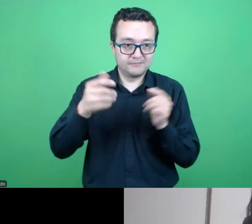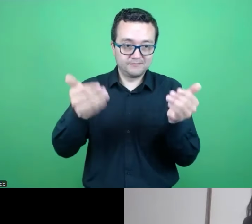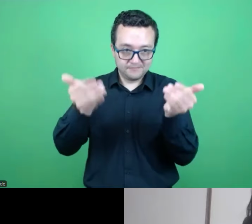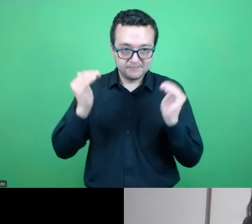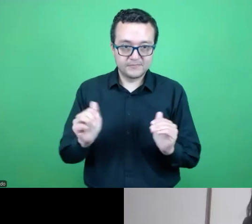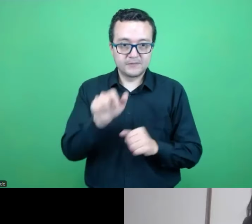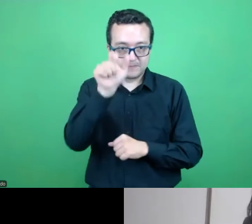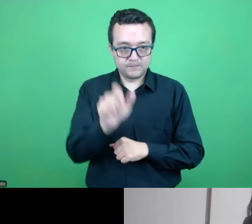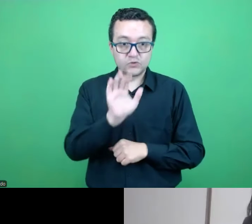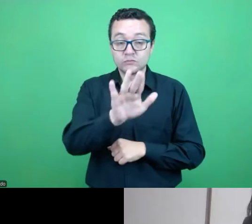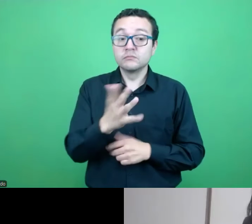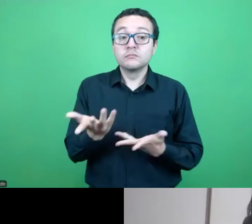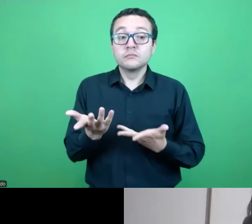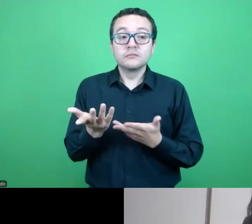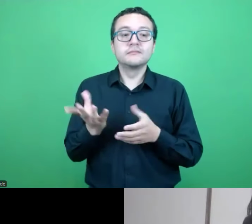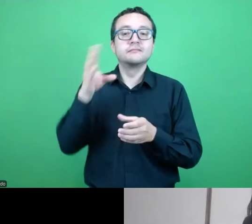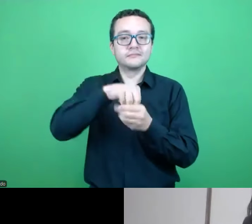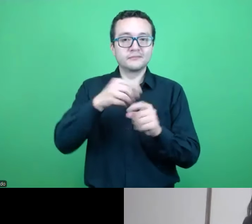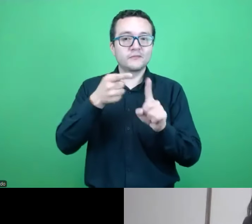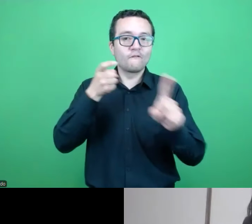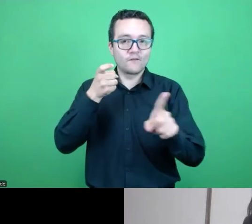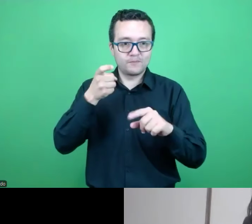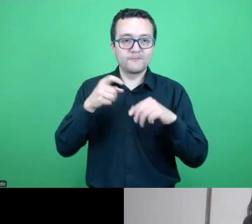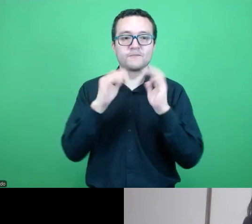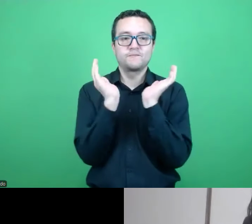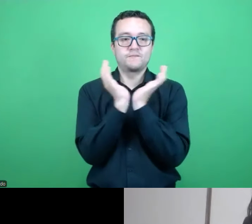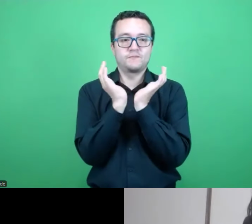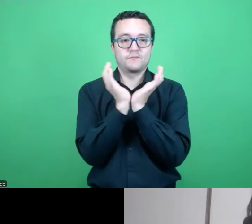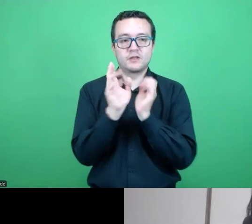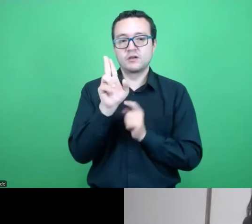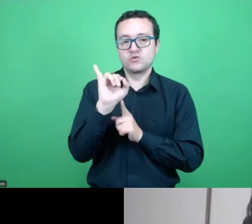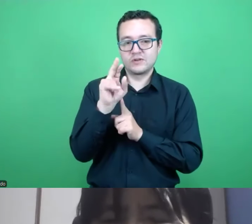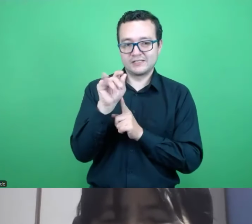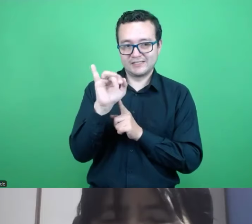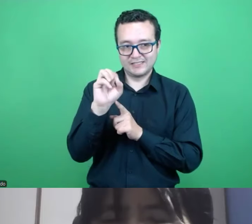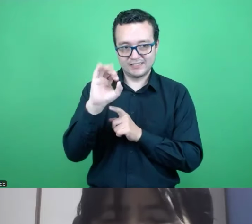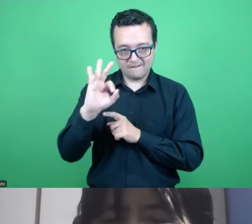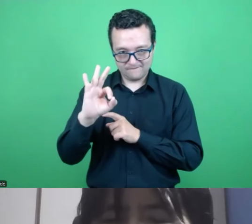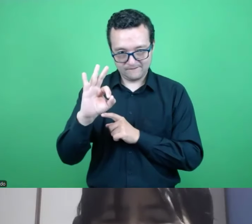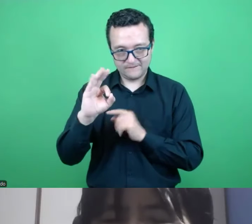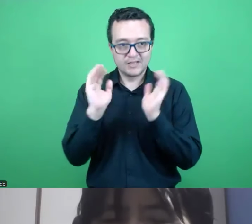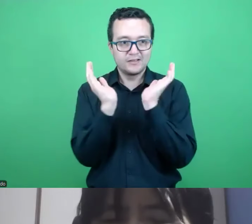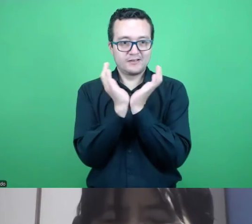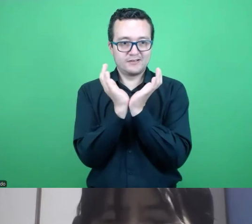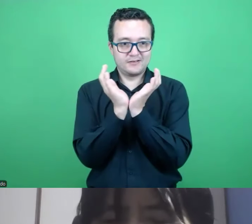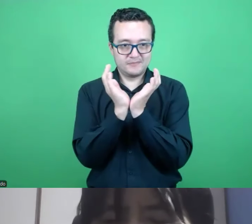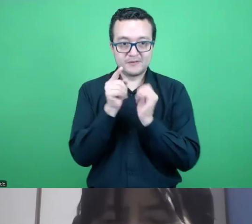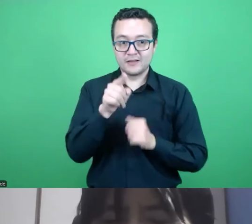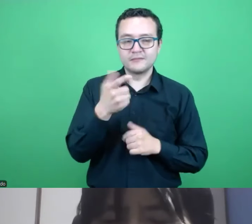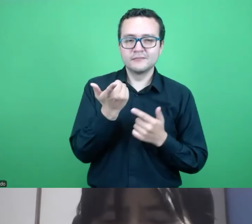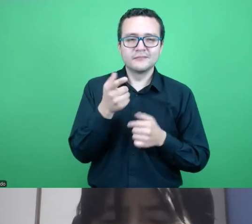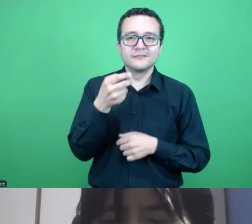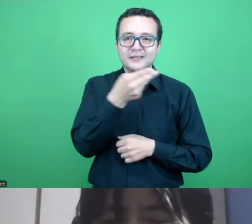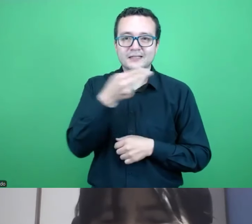we're switching the agenda. So Anna with UNICEF, are you with us by chance?